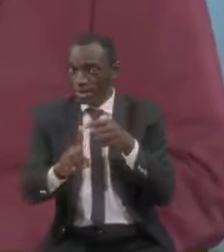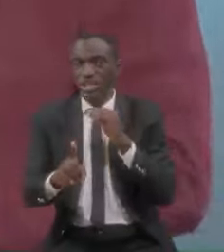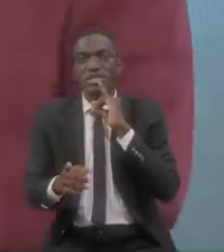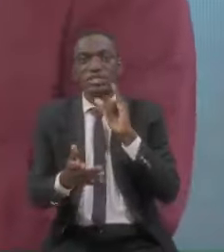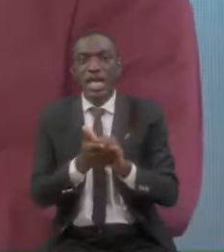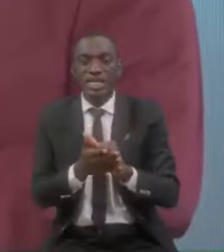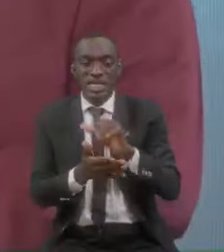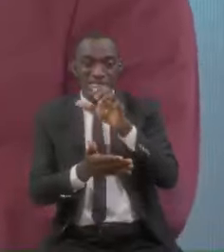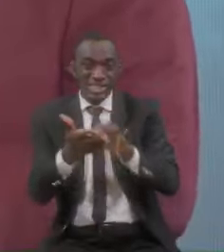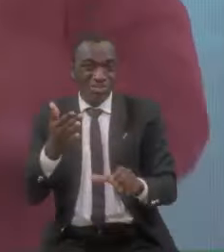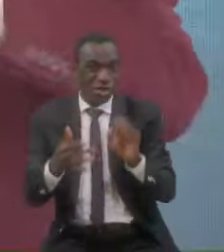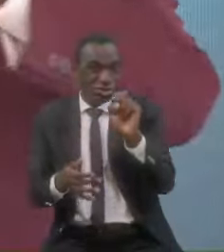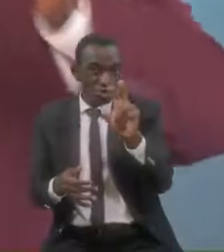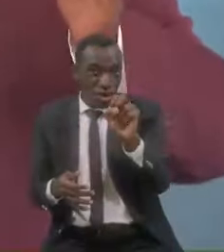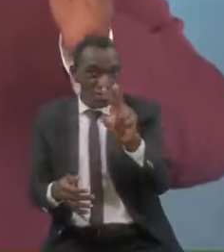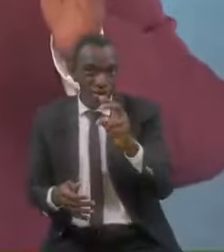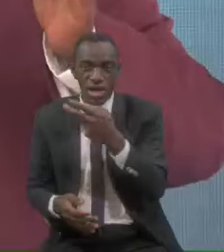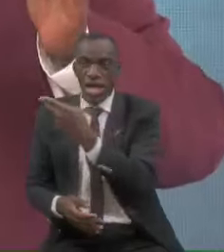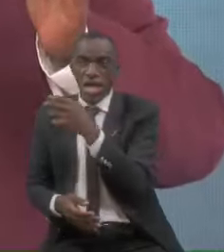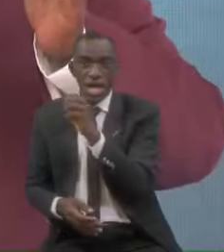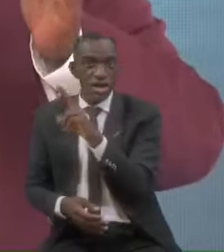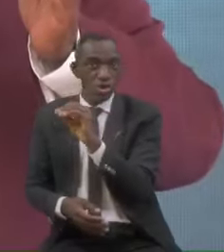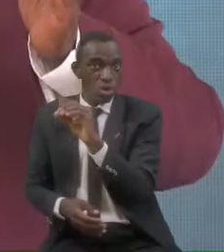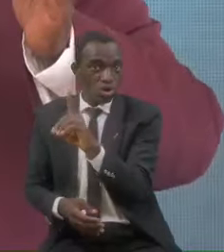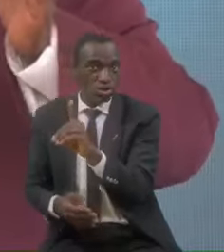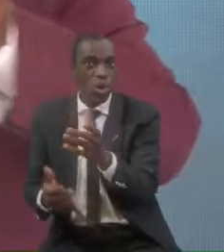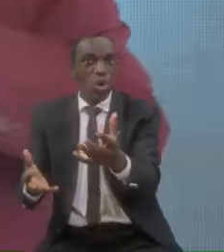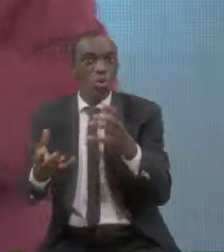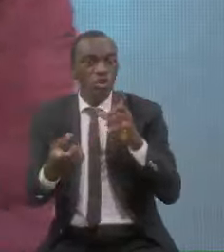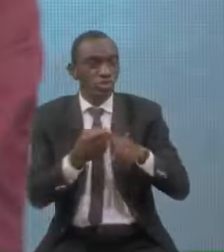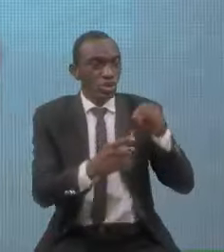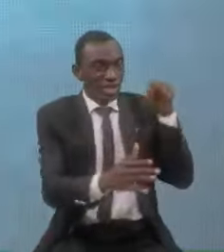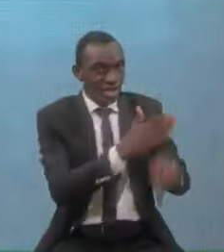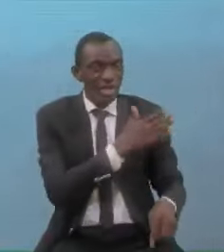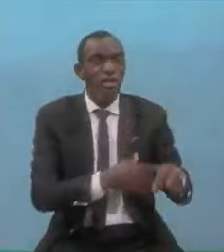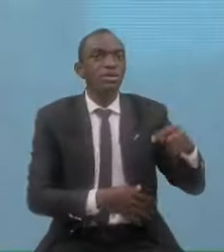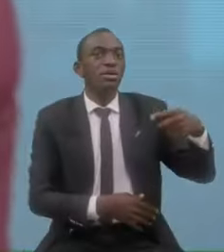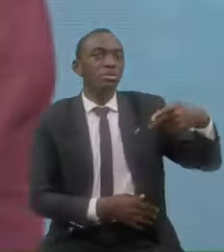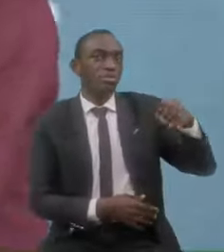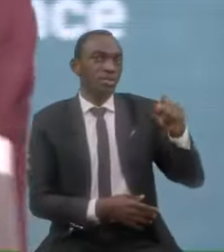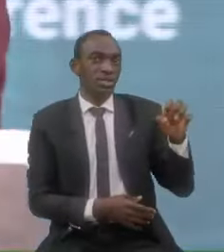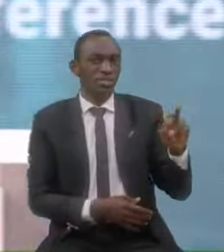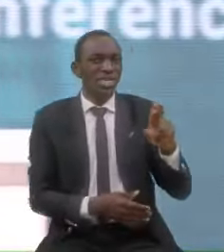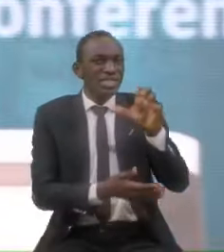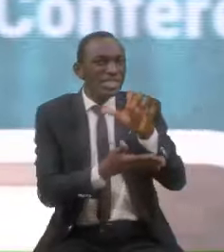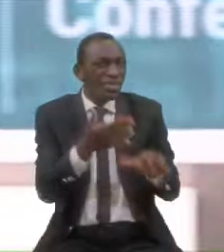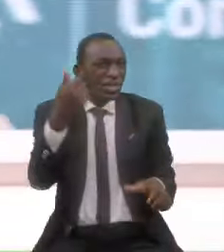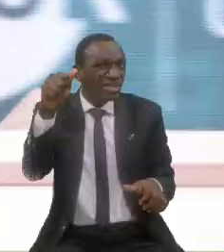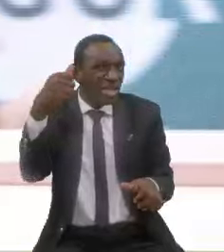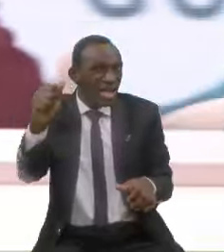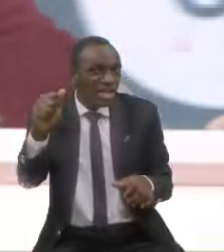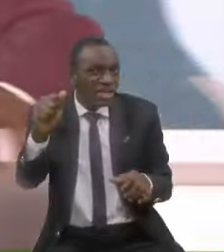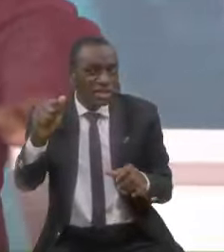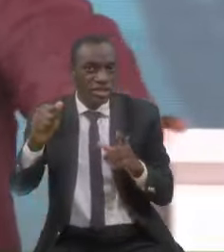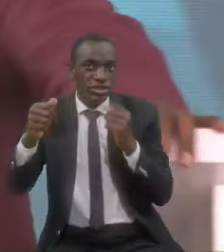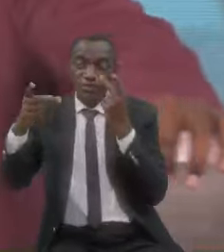Herod wanted to kill him. Chapter 10, the vision came. Chapter 11, he was challenged. Now